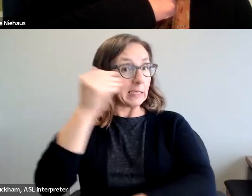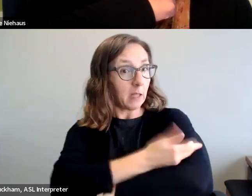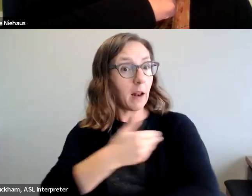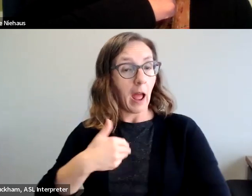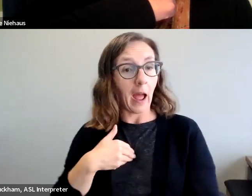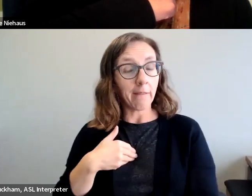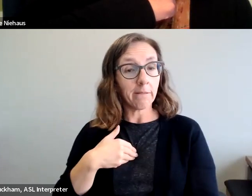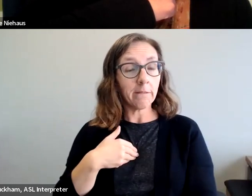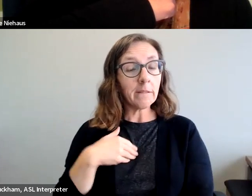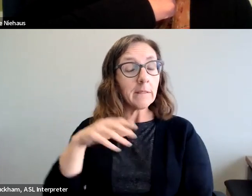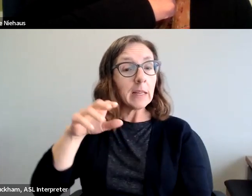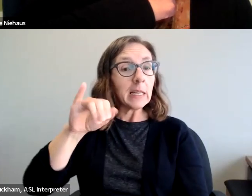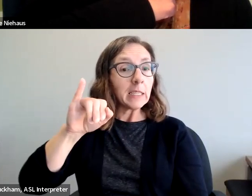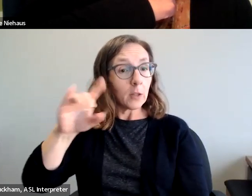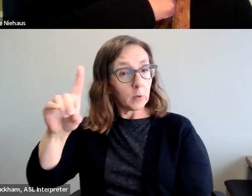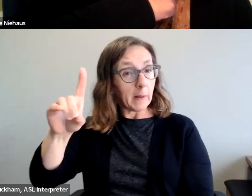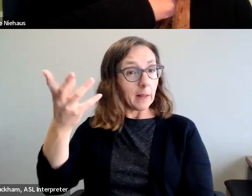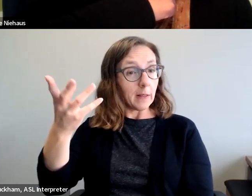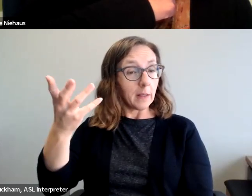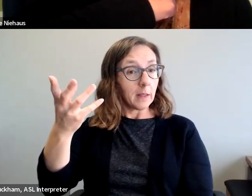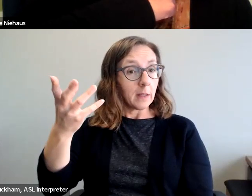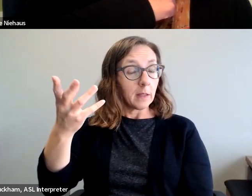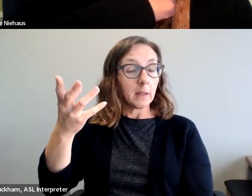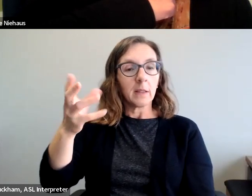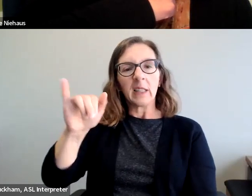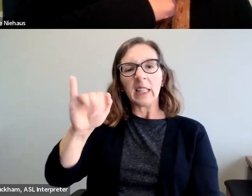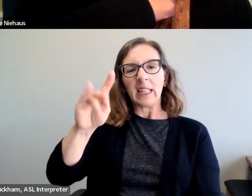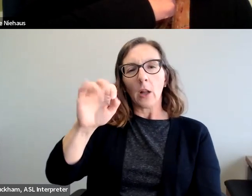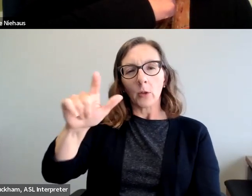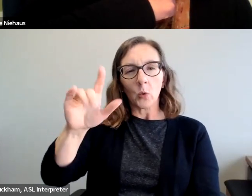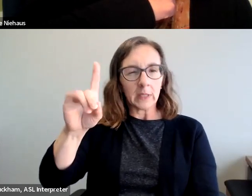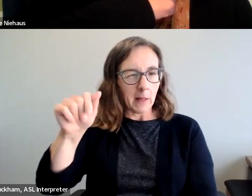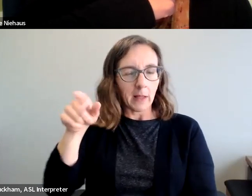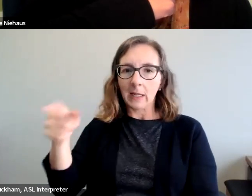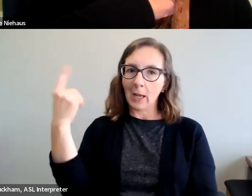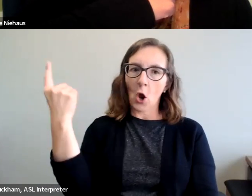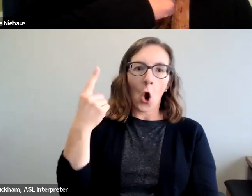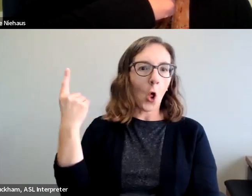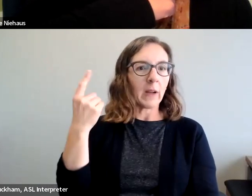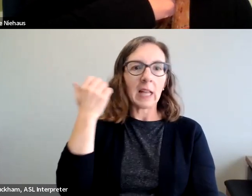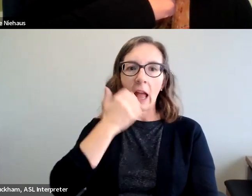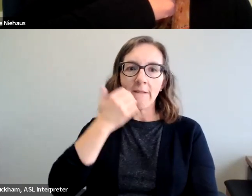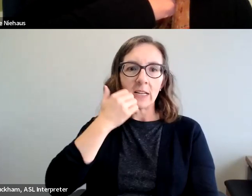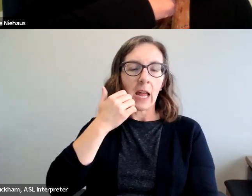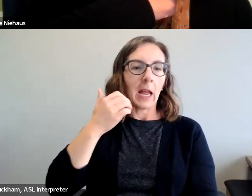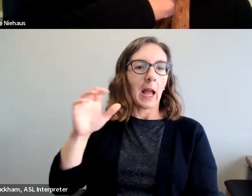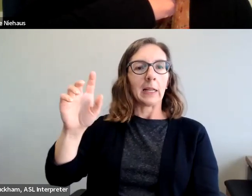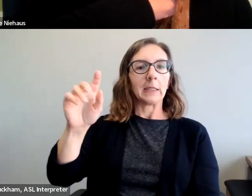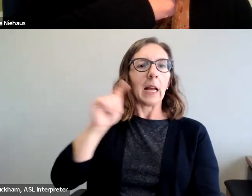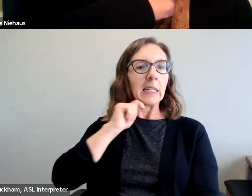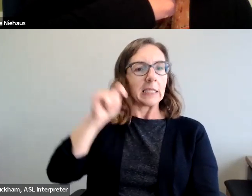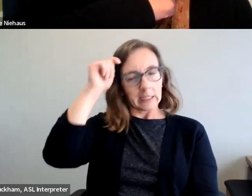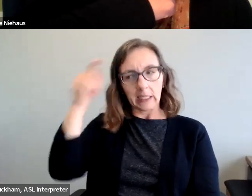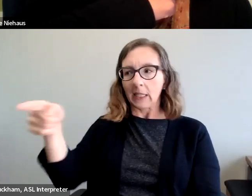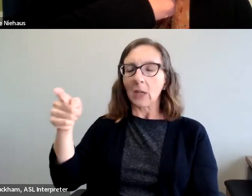wear a Halloween mask, every day when he was a teenager. And, I had to explain